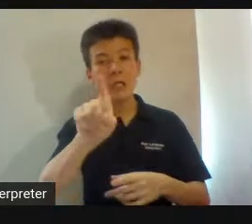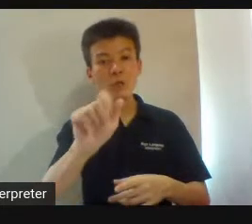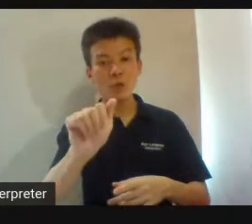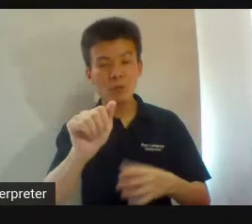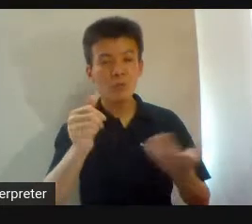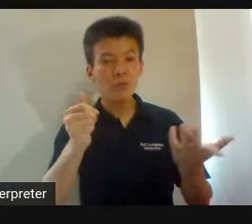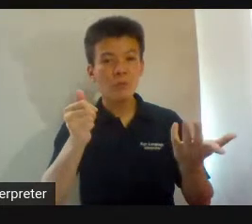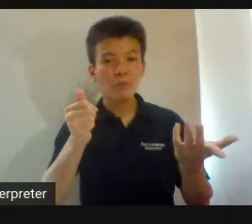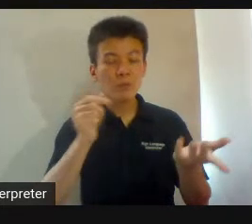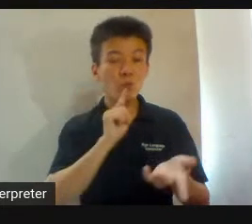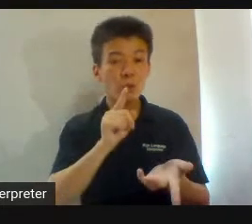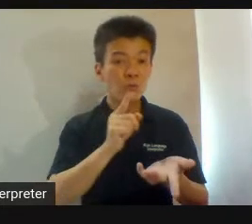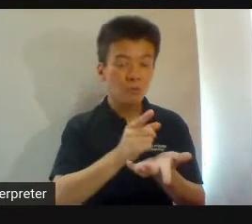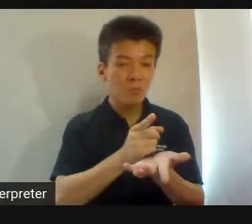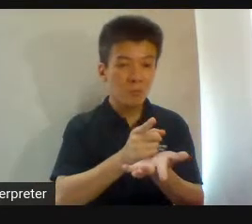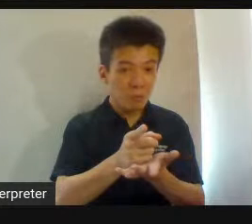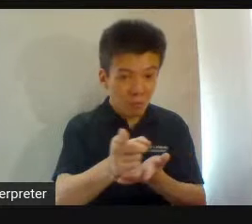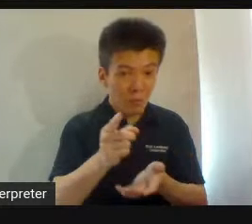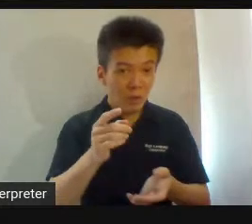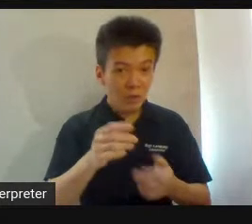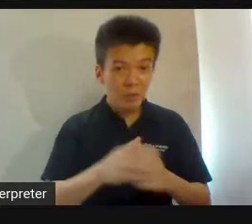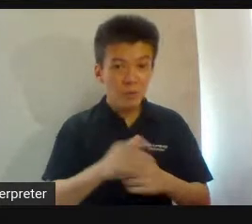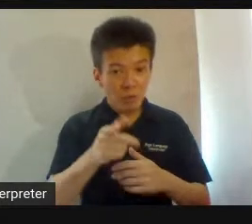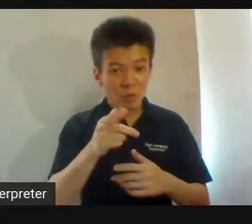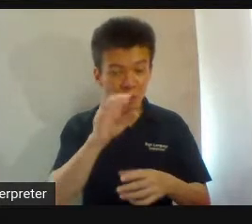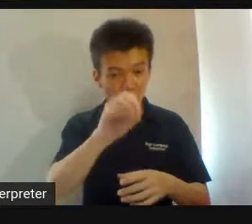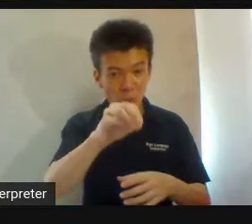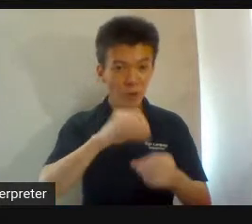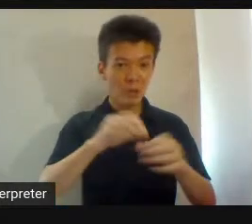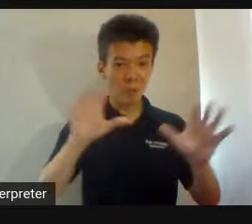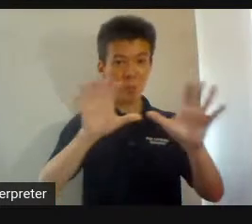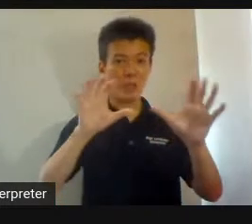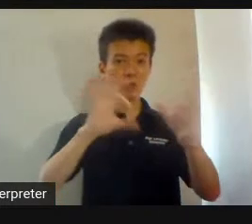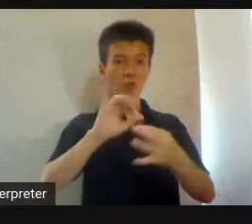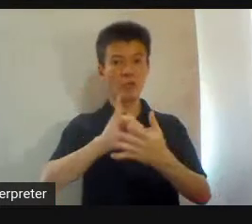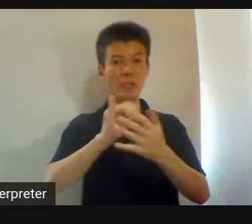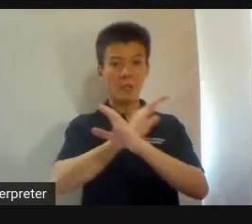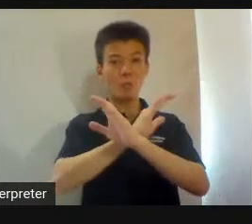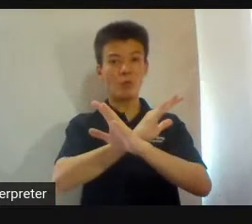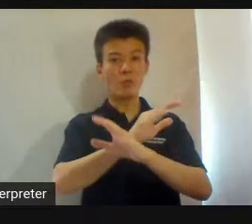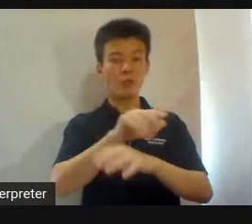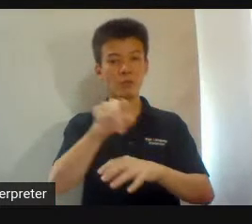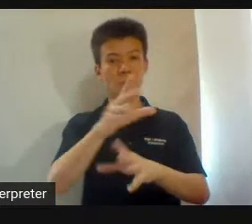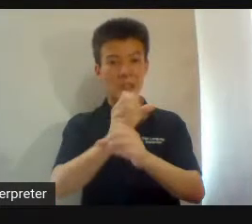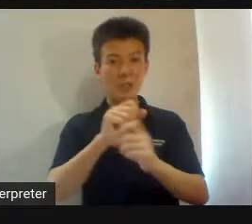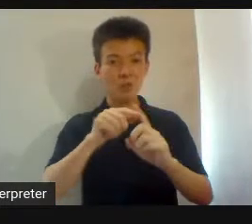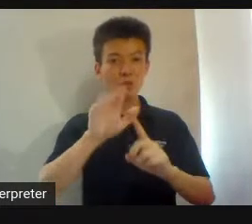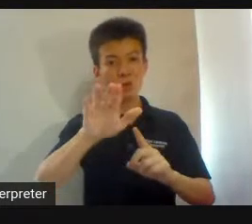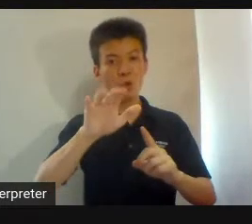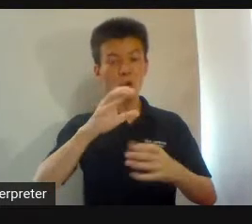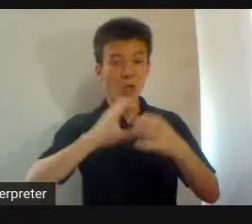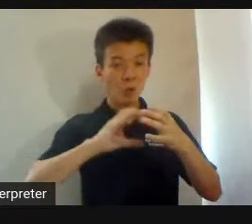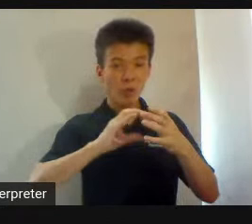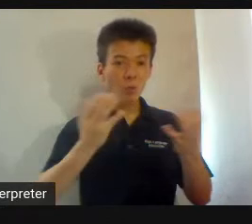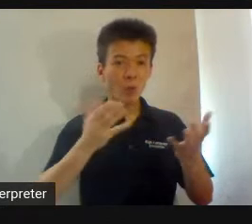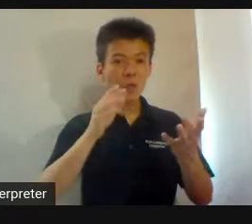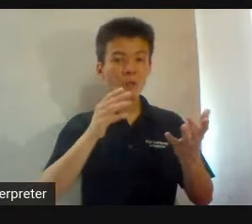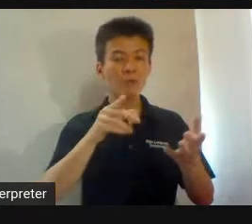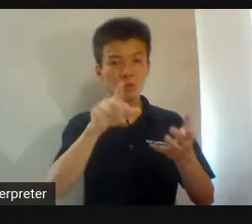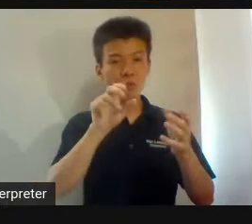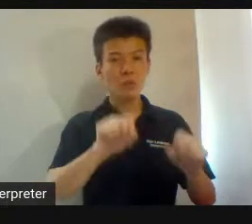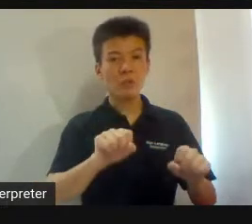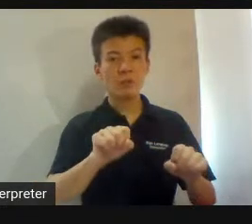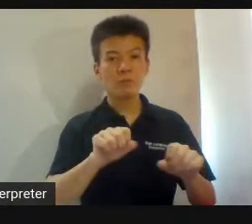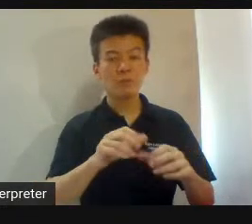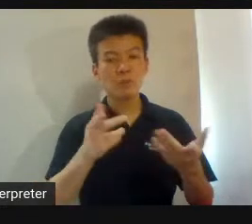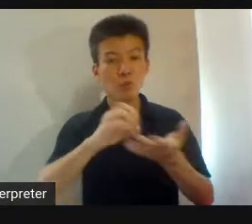very genuinely, are you putting barriers up that are preventing them from getting to your content? And what can you then do